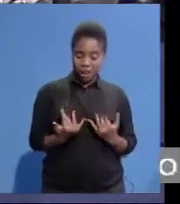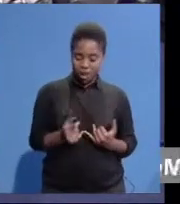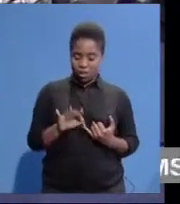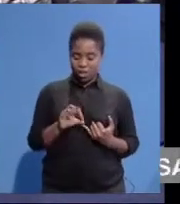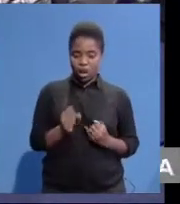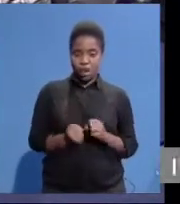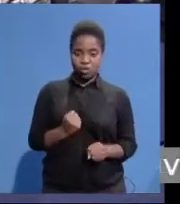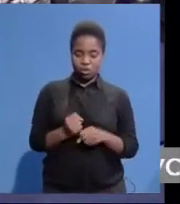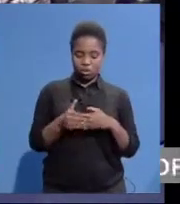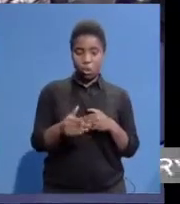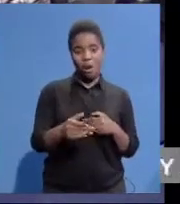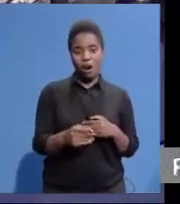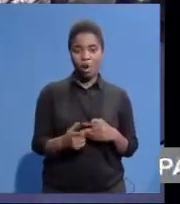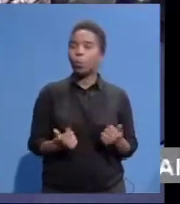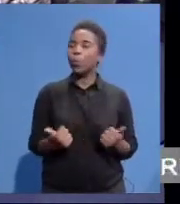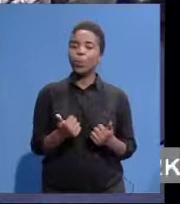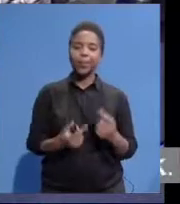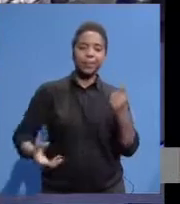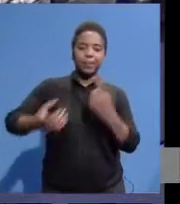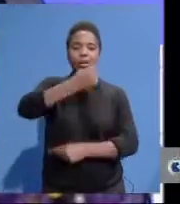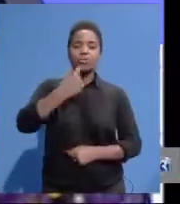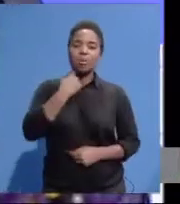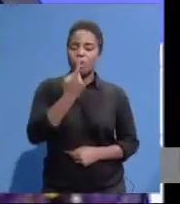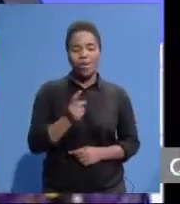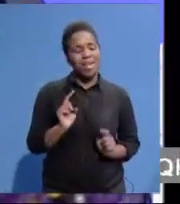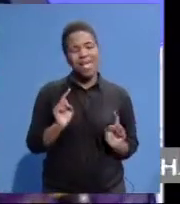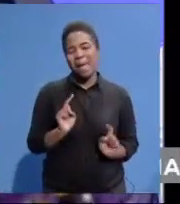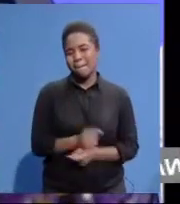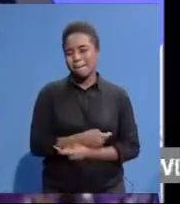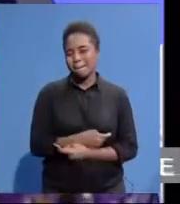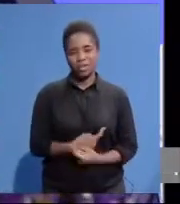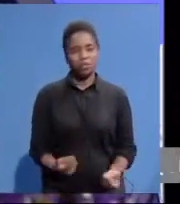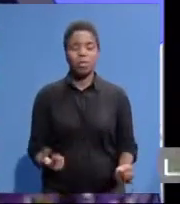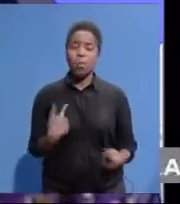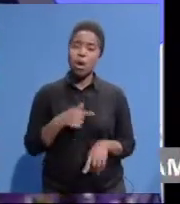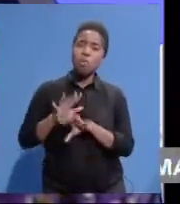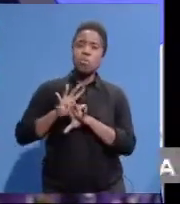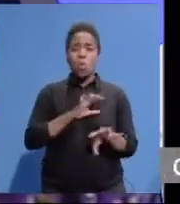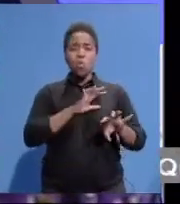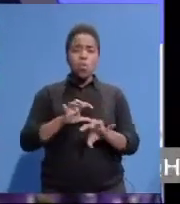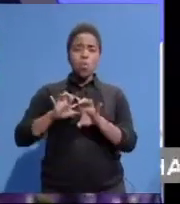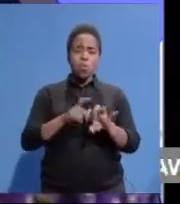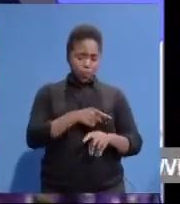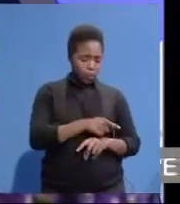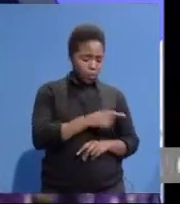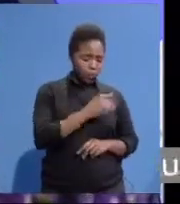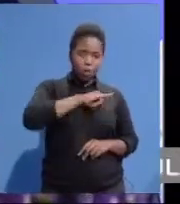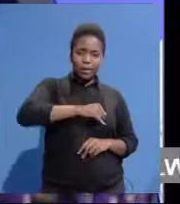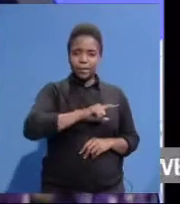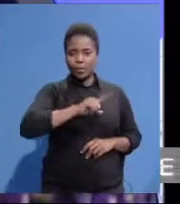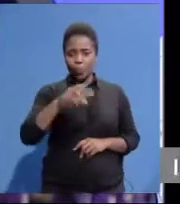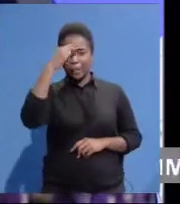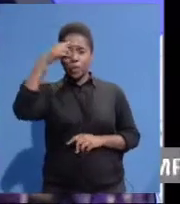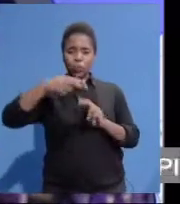not going to be achieved tomorrow. We can march from here to Johannesburg. We are not going to achieve economic freedom. Yeah. What is important, we must focus on the